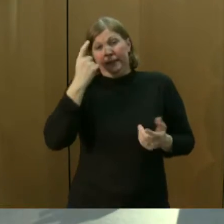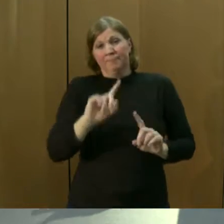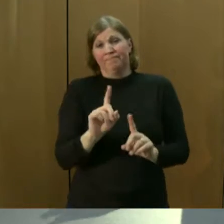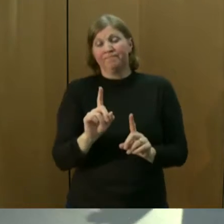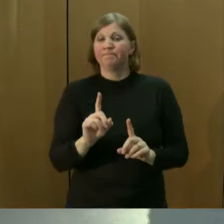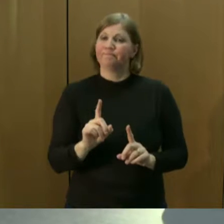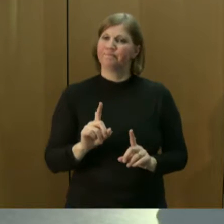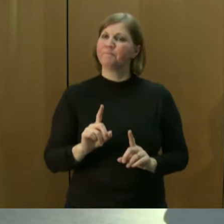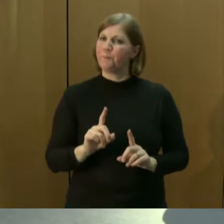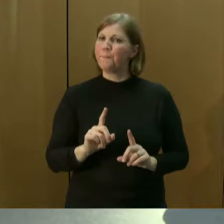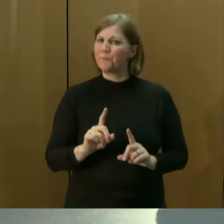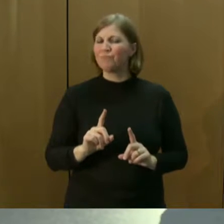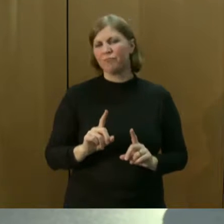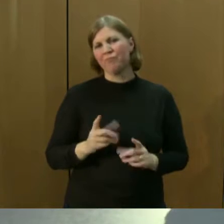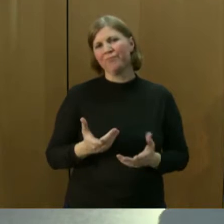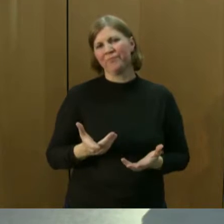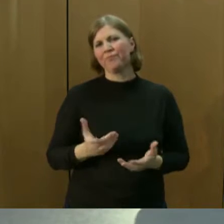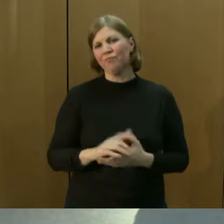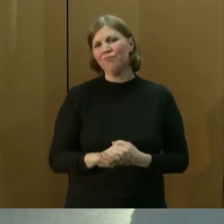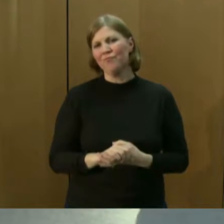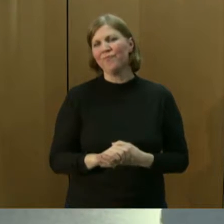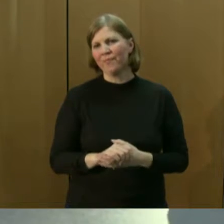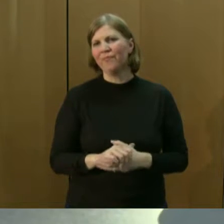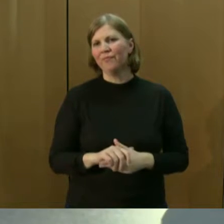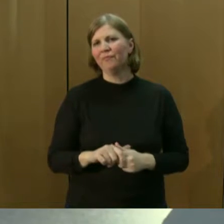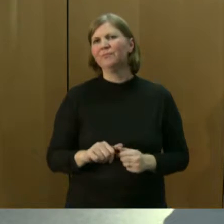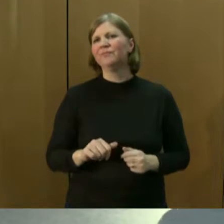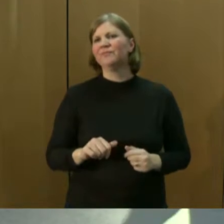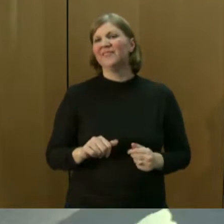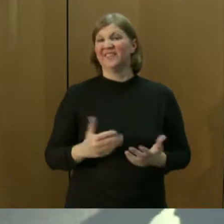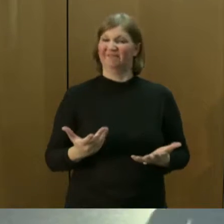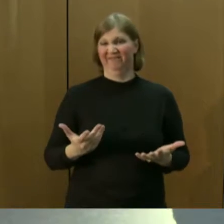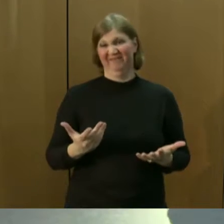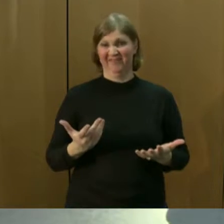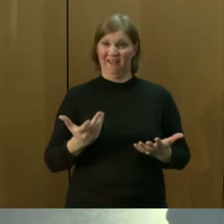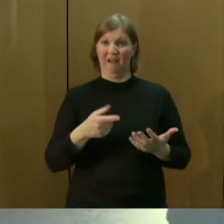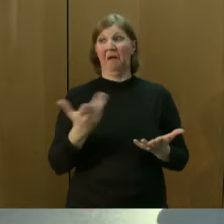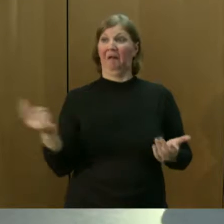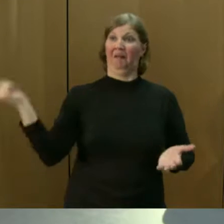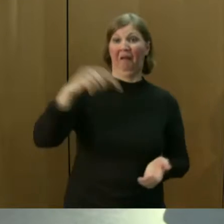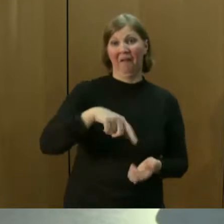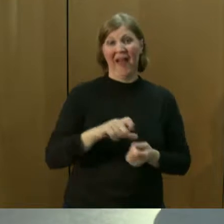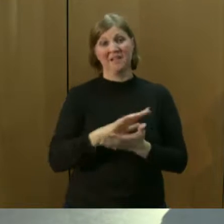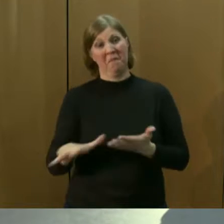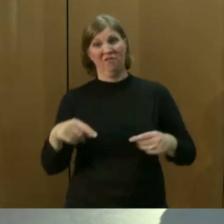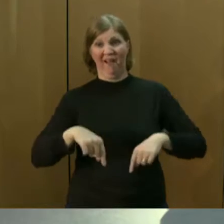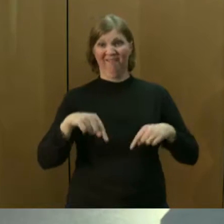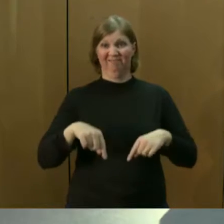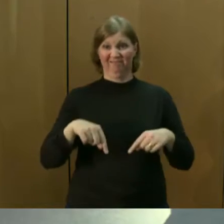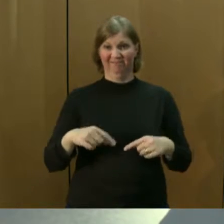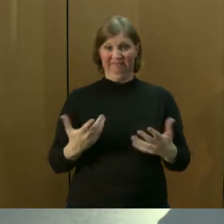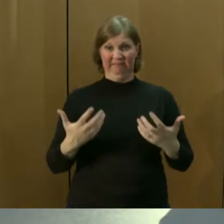you have nothing. You know, you might show up and there will be like a man with a torch at the back of the room. Do you want to talk a little bit, Rowan, about what you can